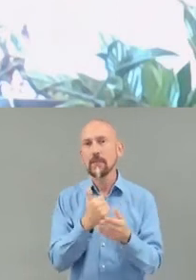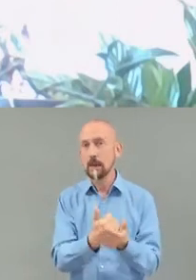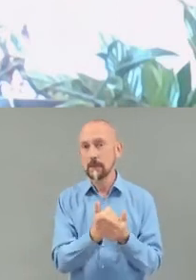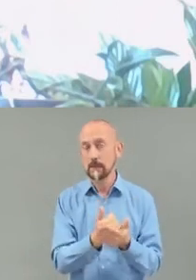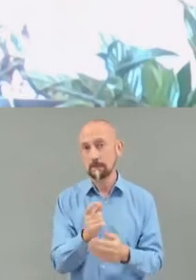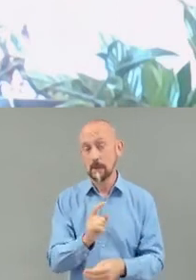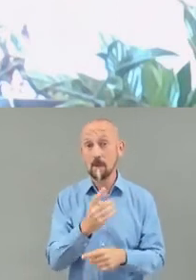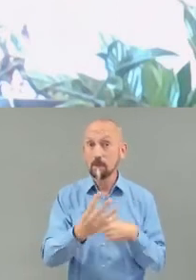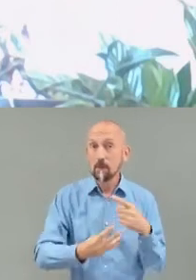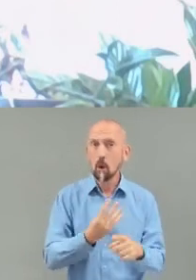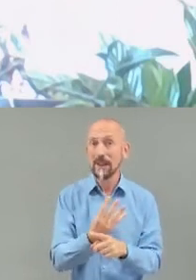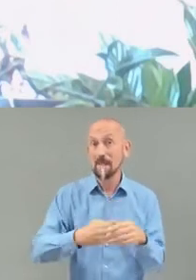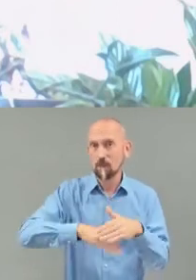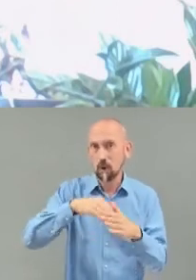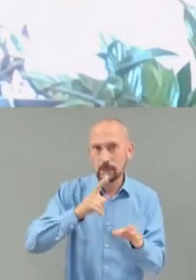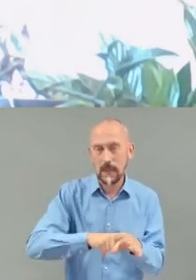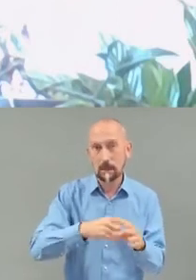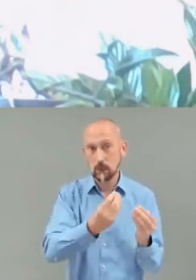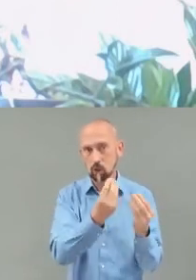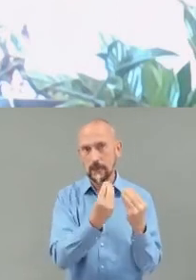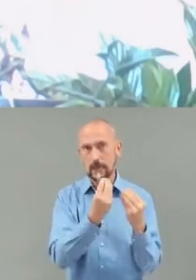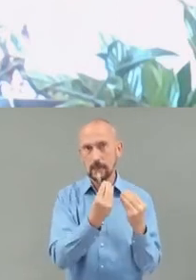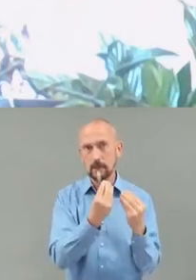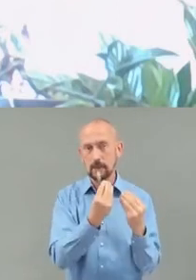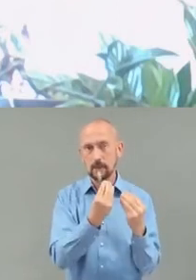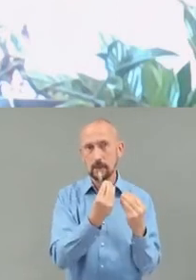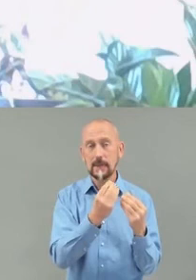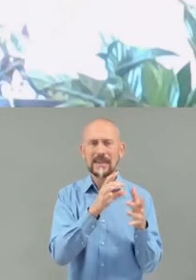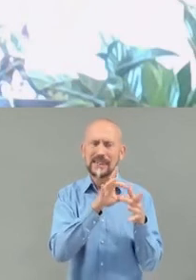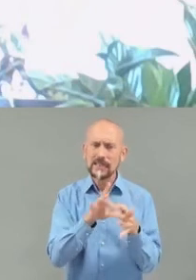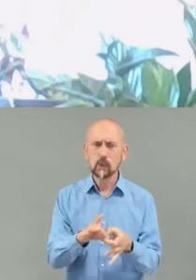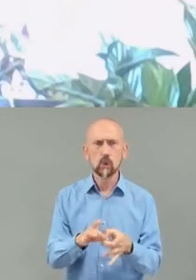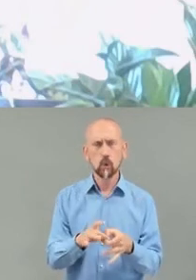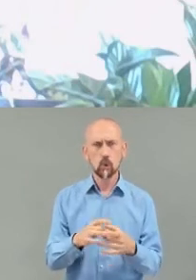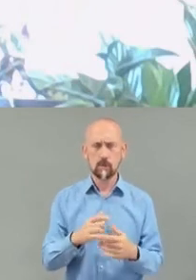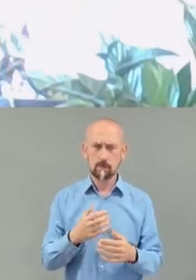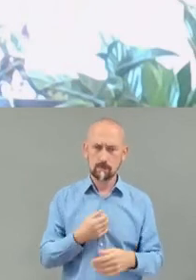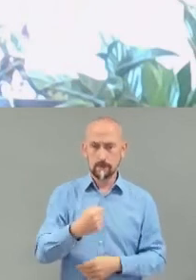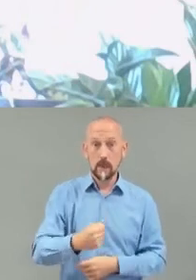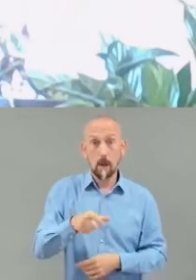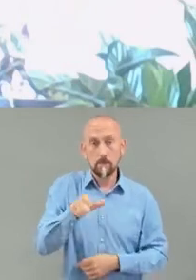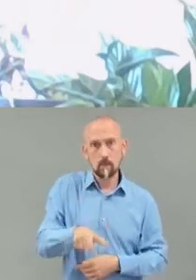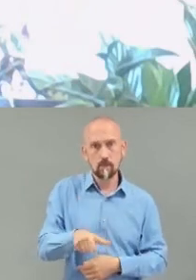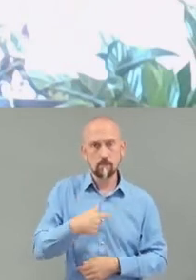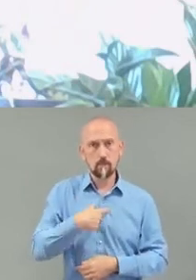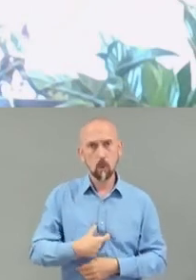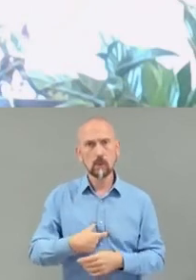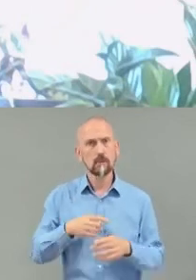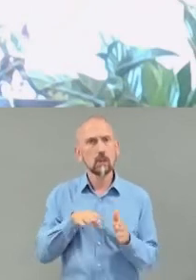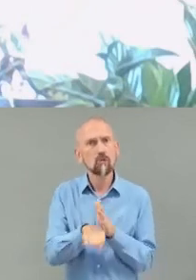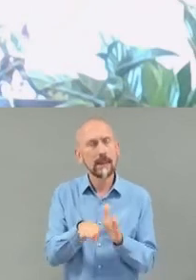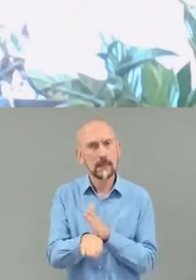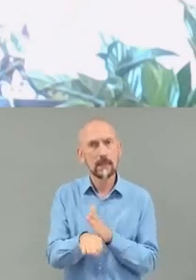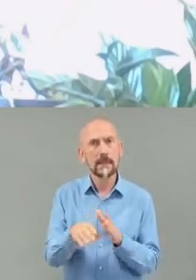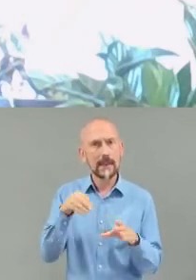full-time training that is structured around a training post within a child and adolescent mental health service, a